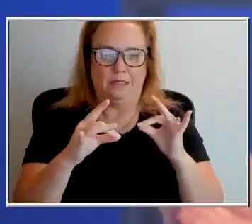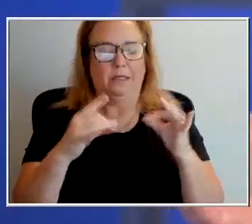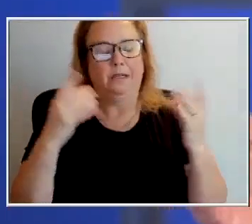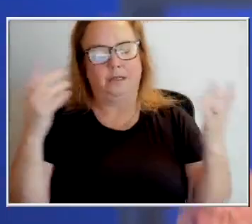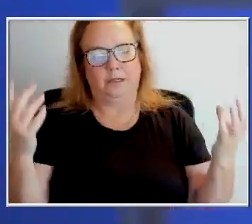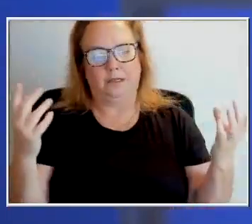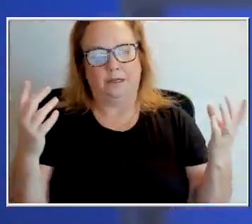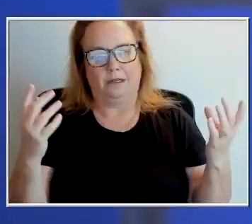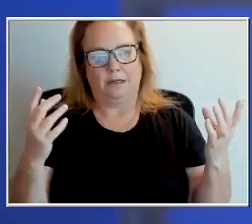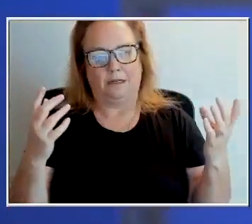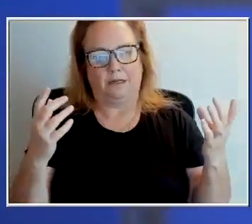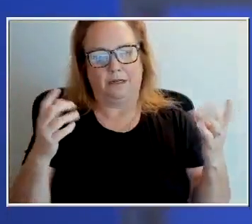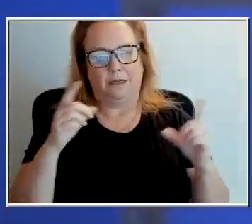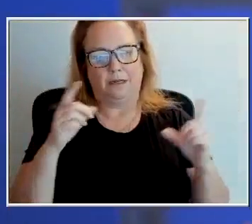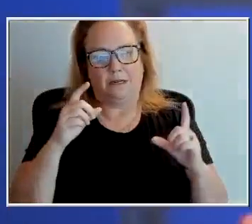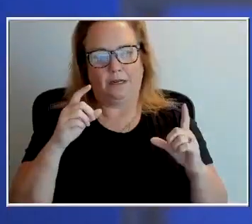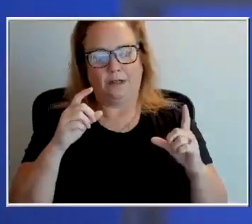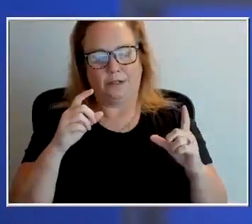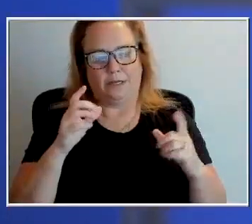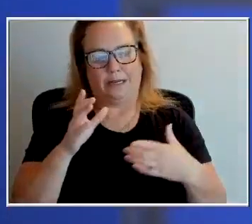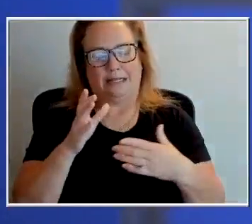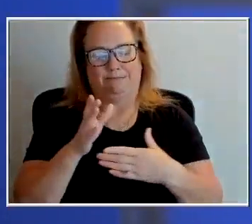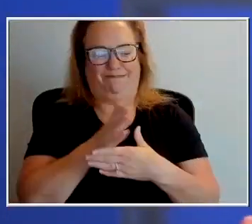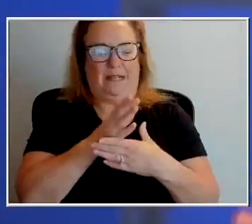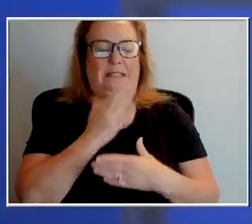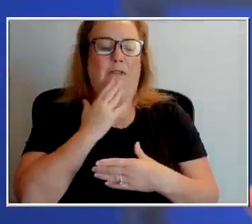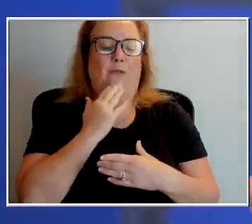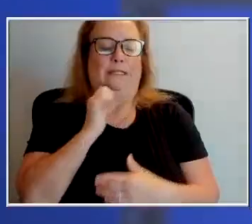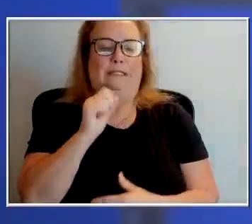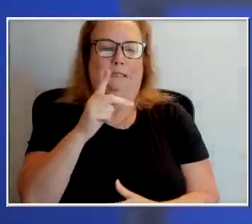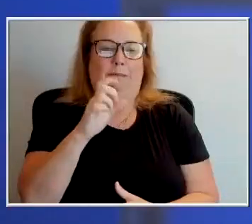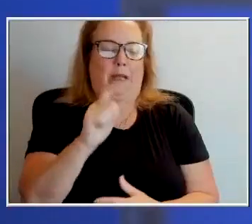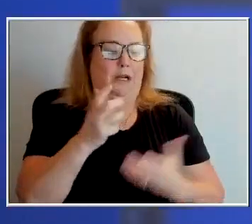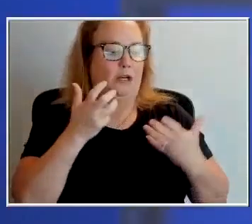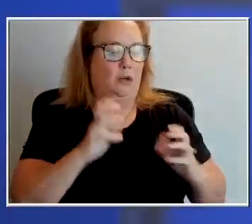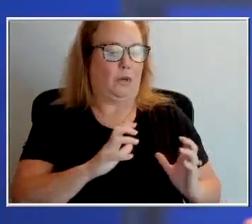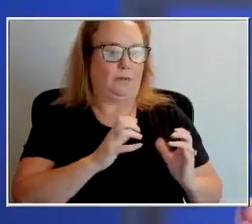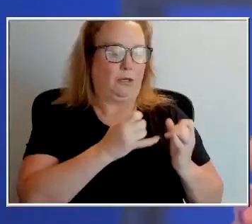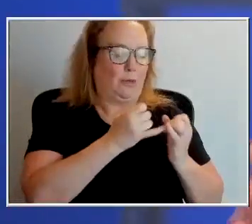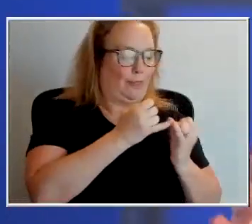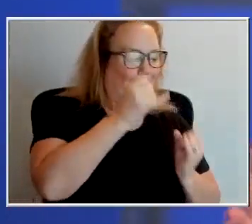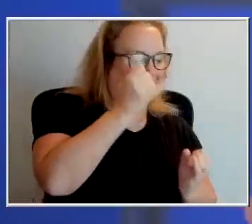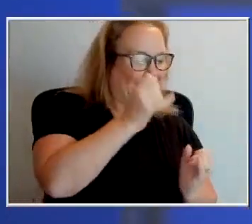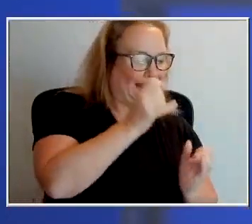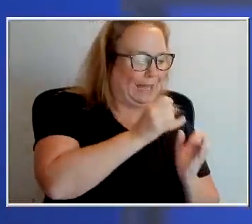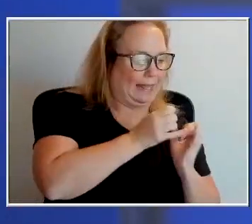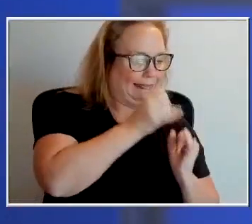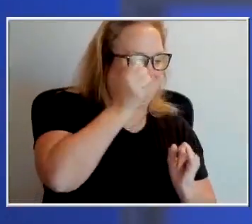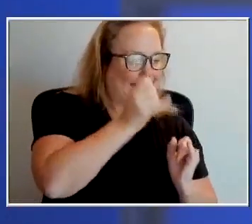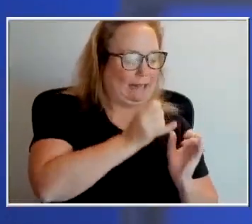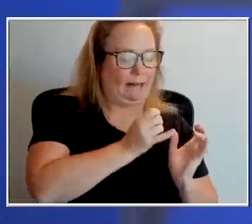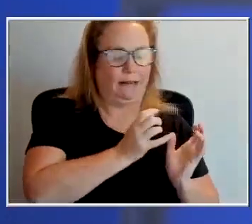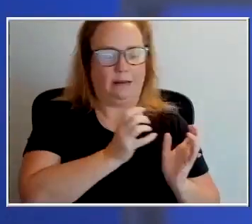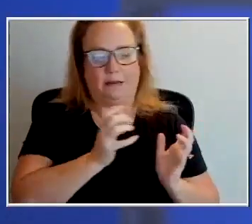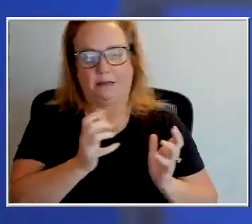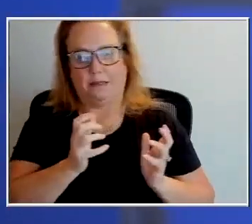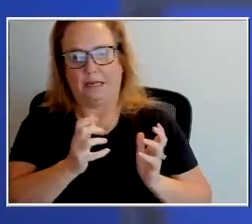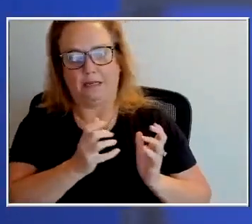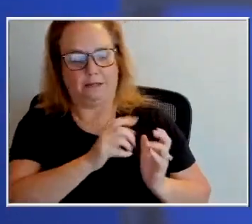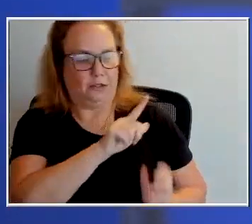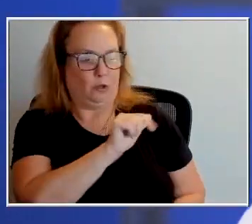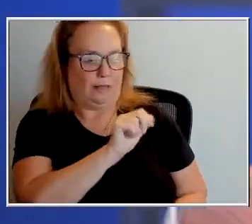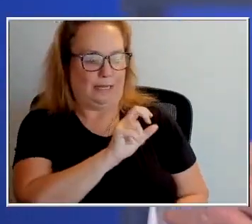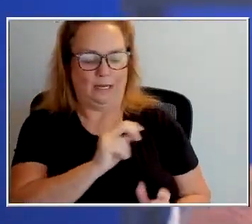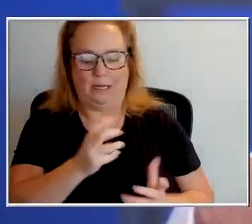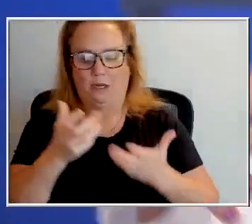a kind of a Goldilocks, right? Like you don't want to be too thin and too lean, and you don't want